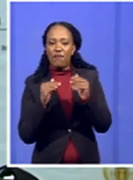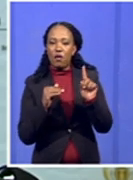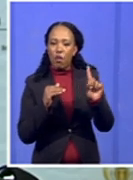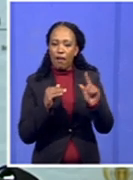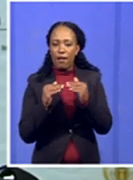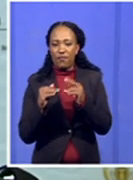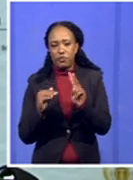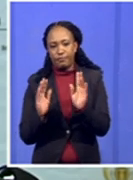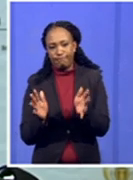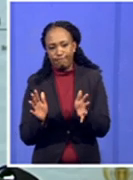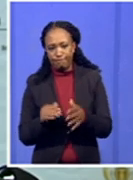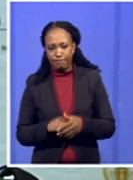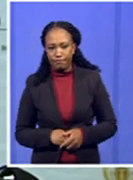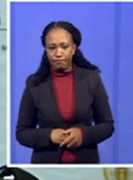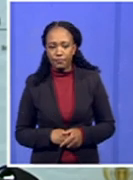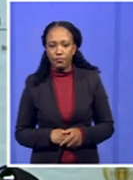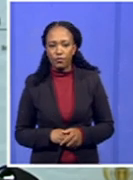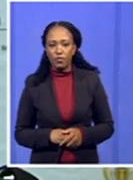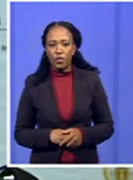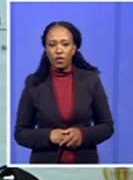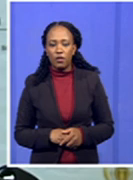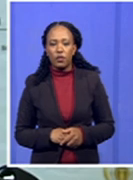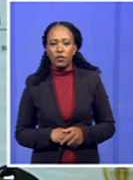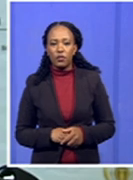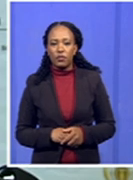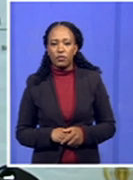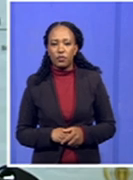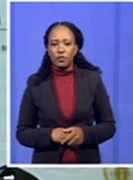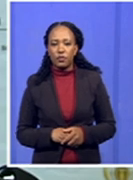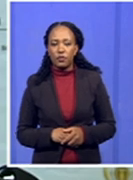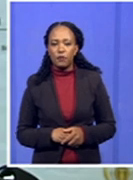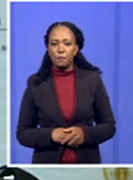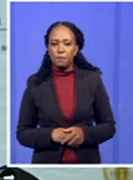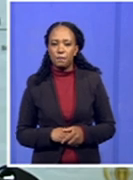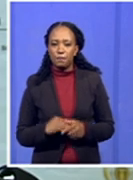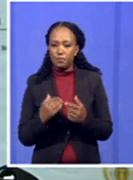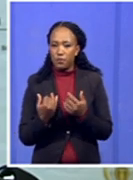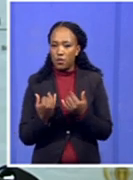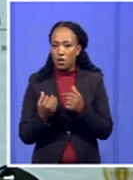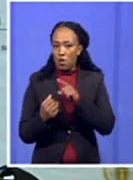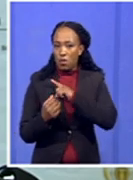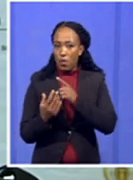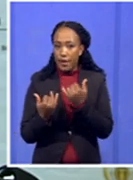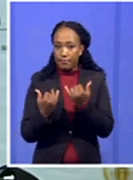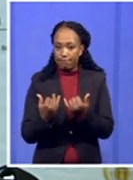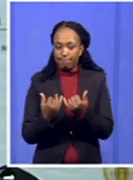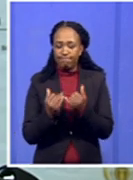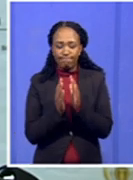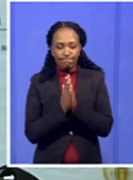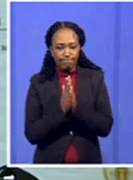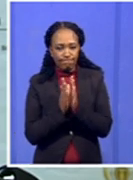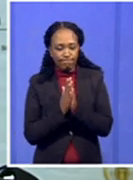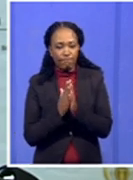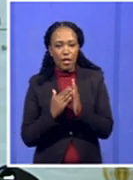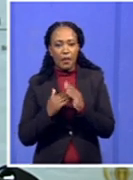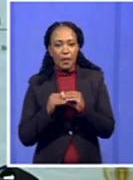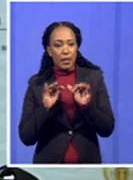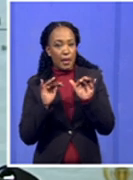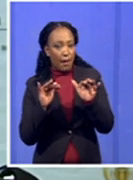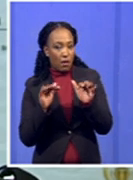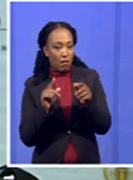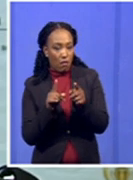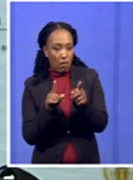2. So on this, because of this, we want to urge members of the public that even